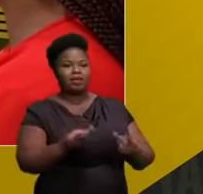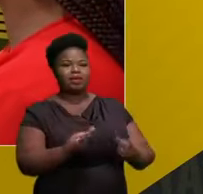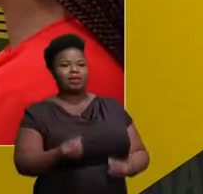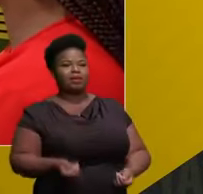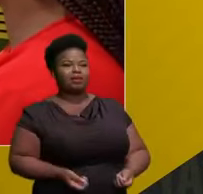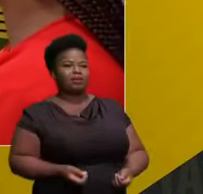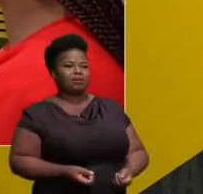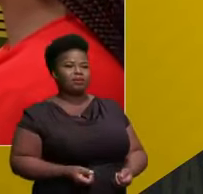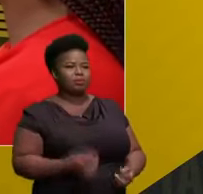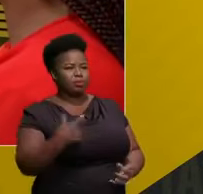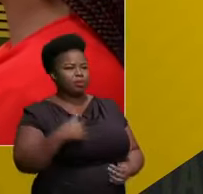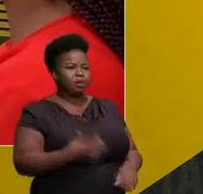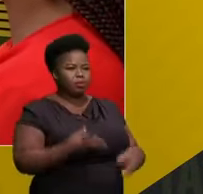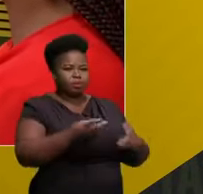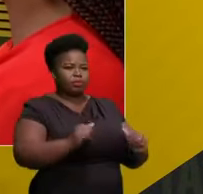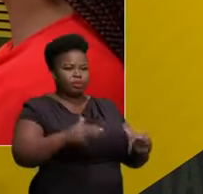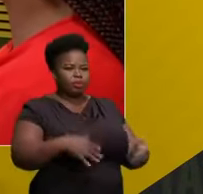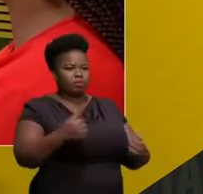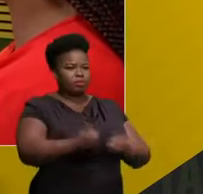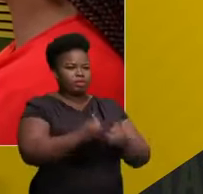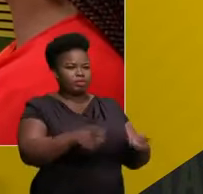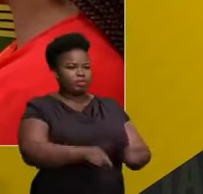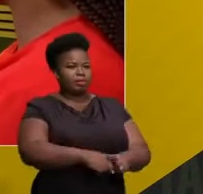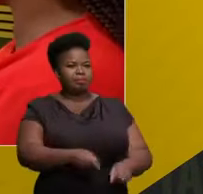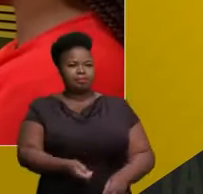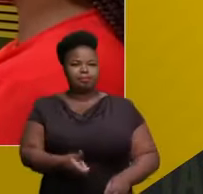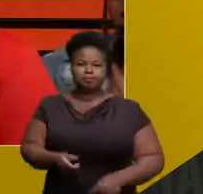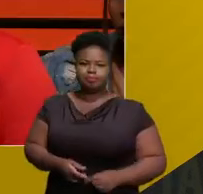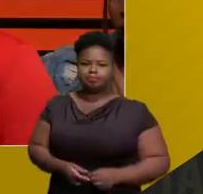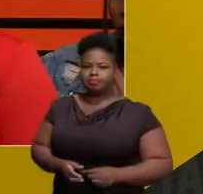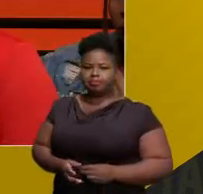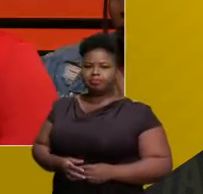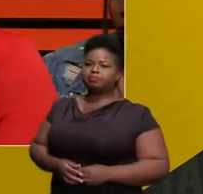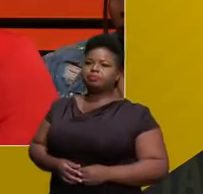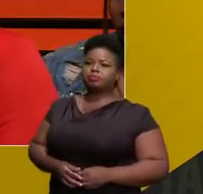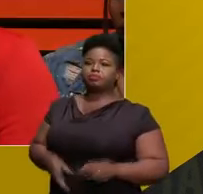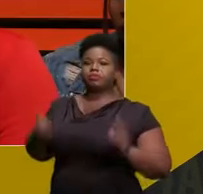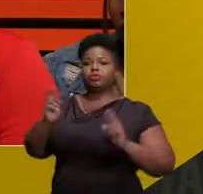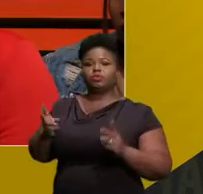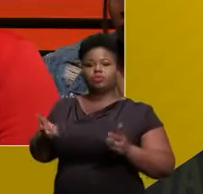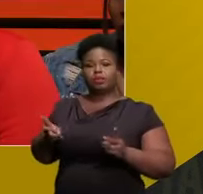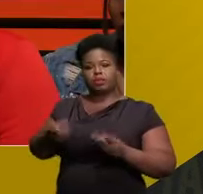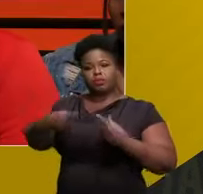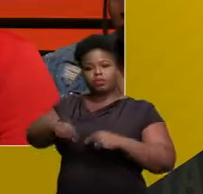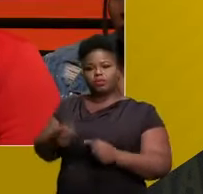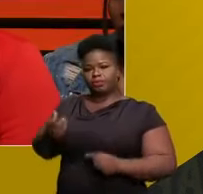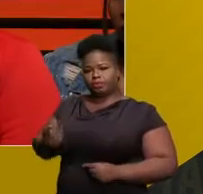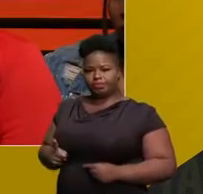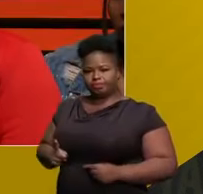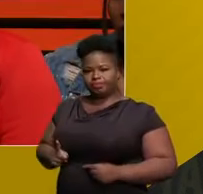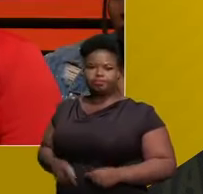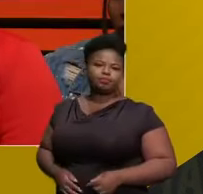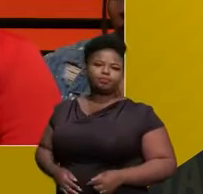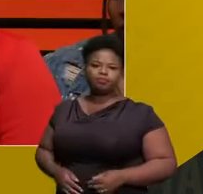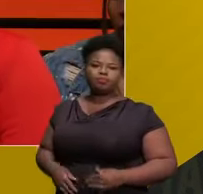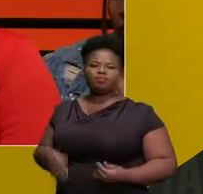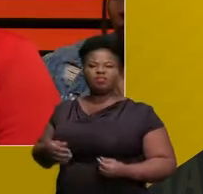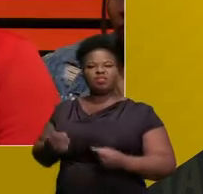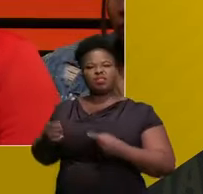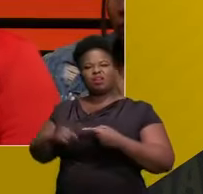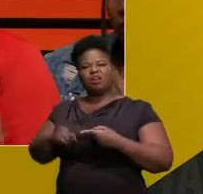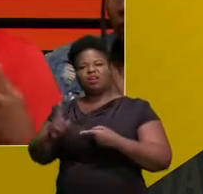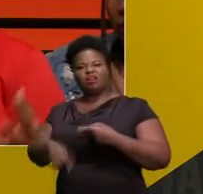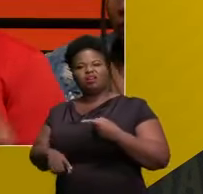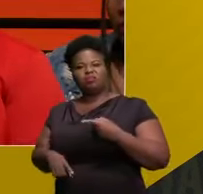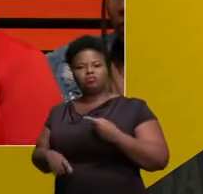thing, si addressa kanjani into kanjalo kancane nje. So what we often find, Uguti, you have certain attributes such as